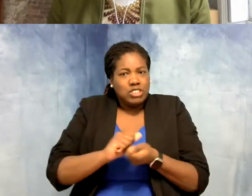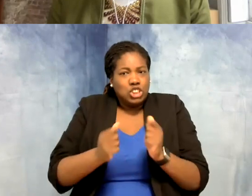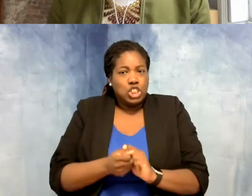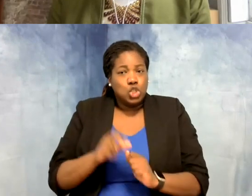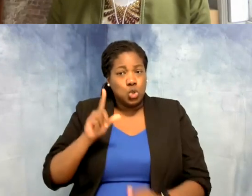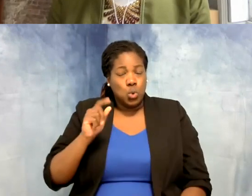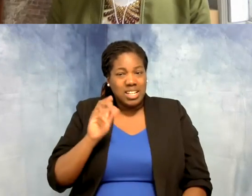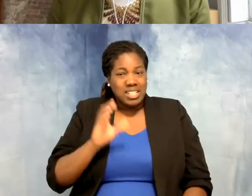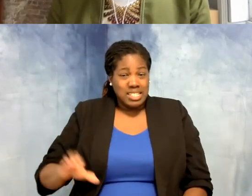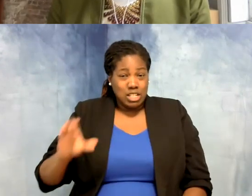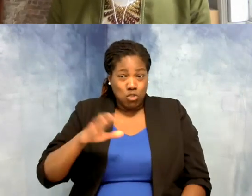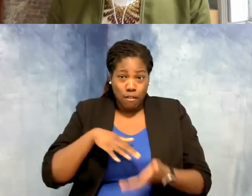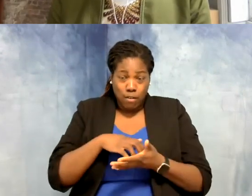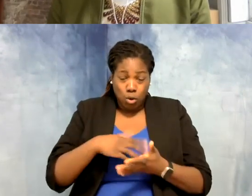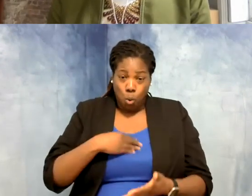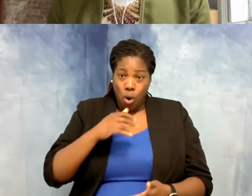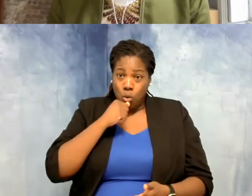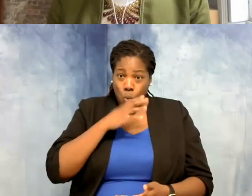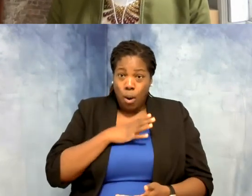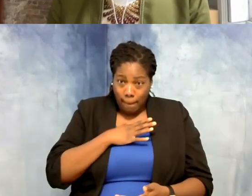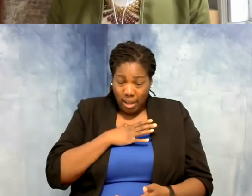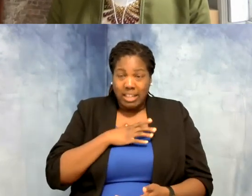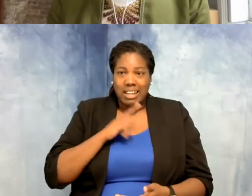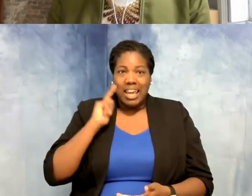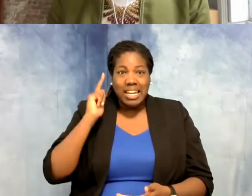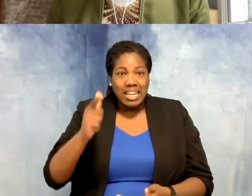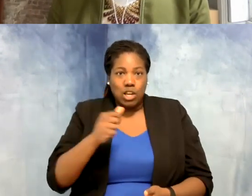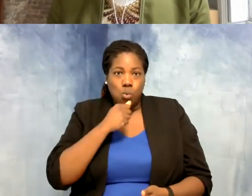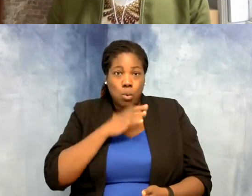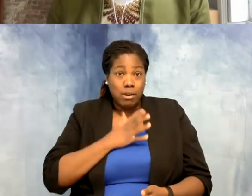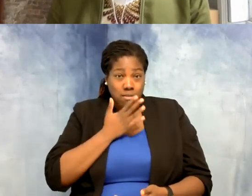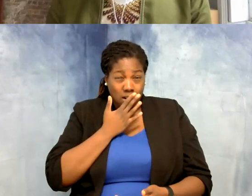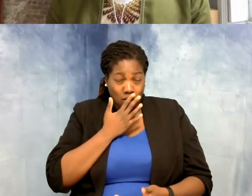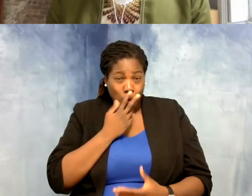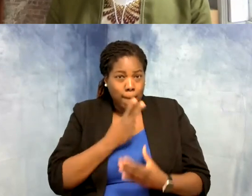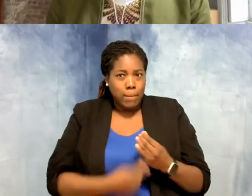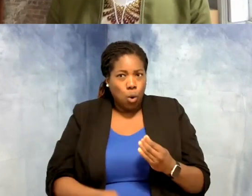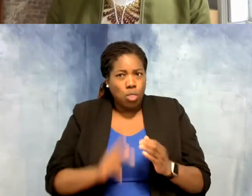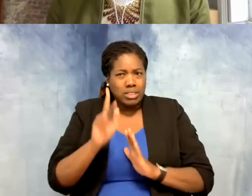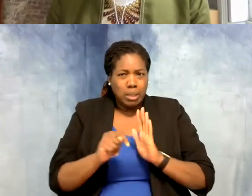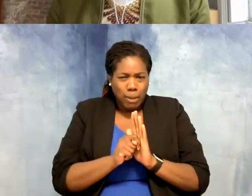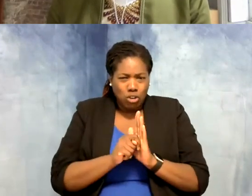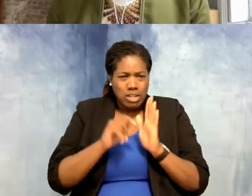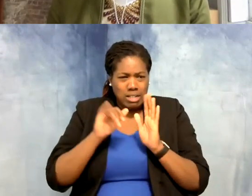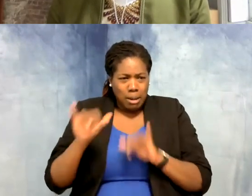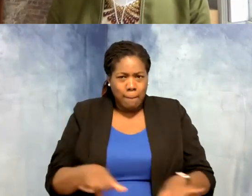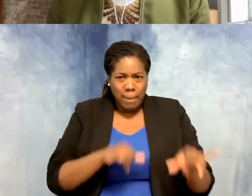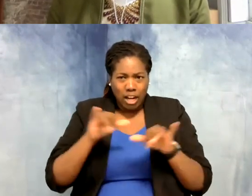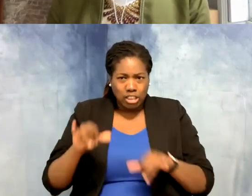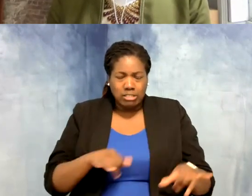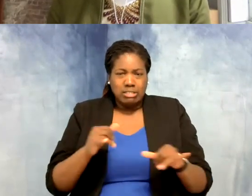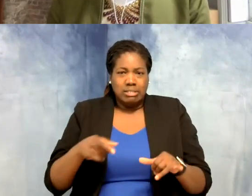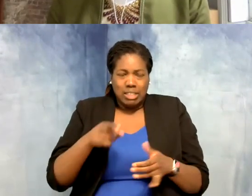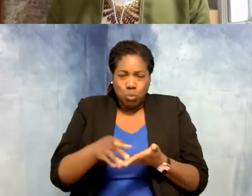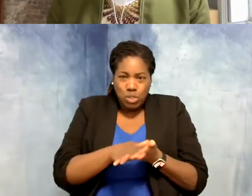century, where for vulnerable white women largely, and then later women of color, periods and patterns of coercive